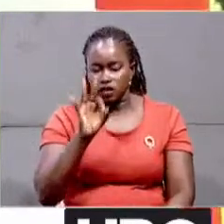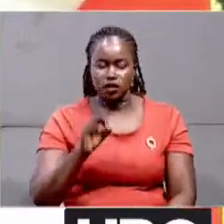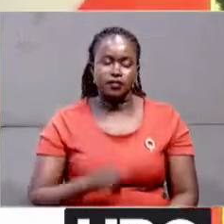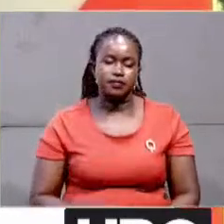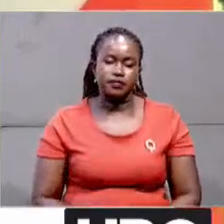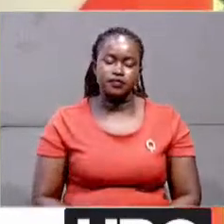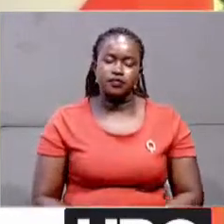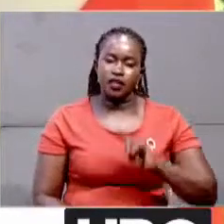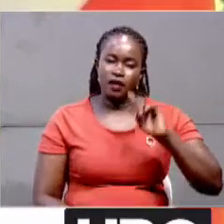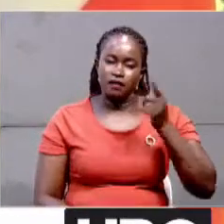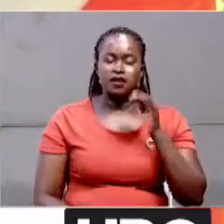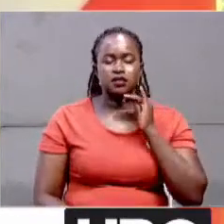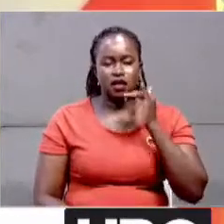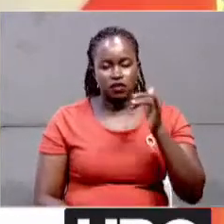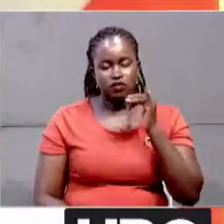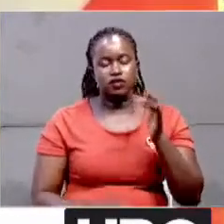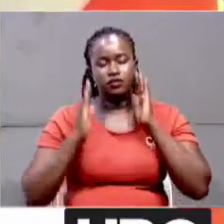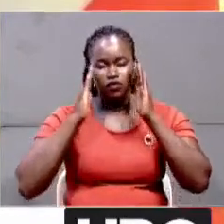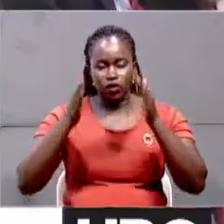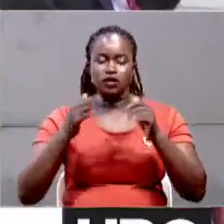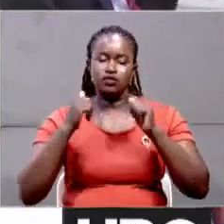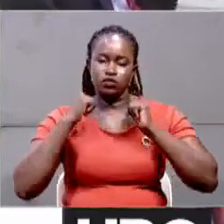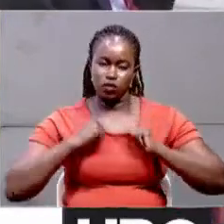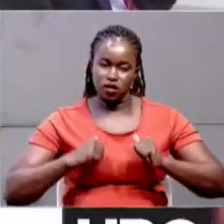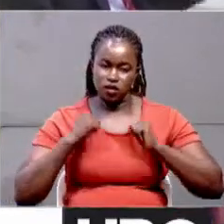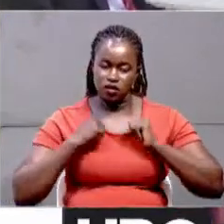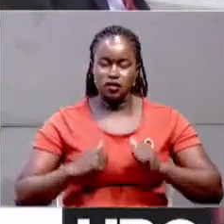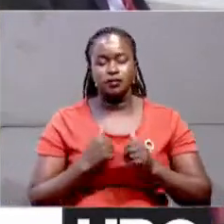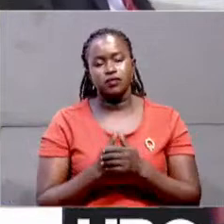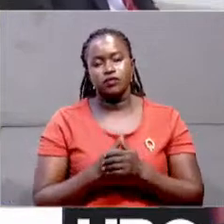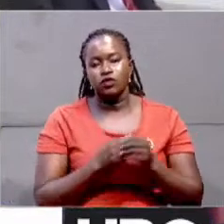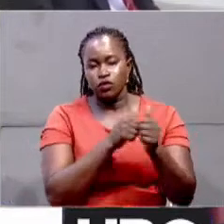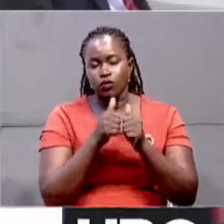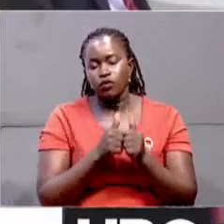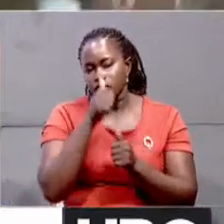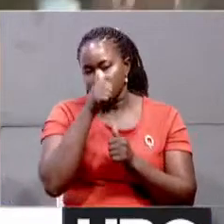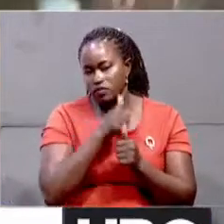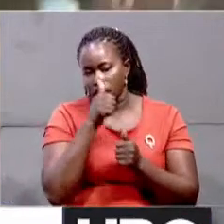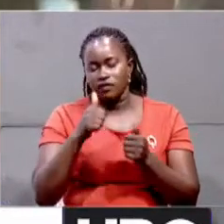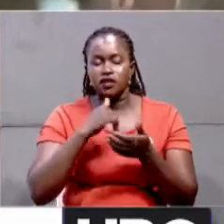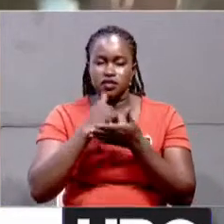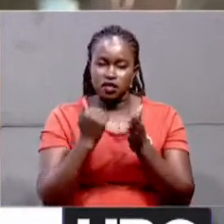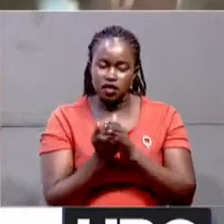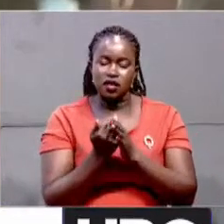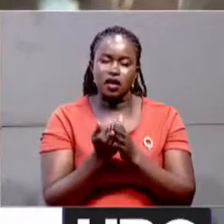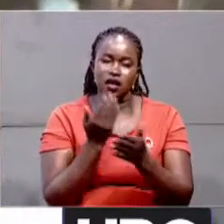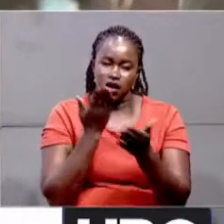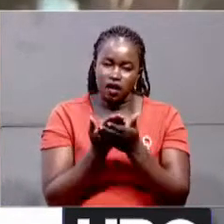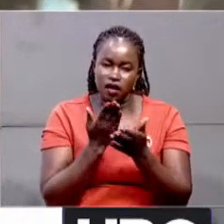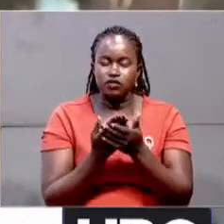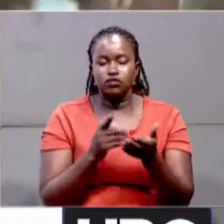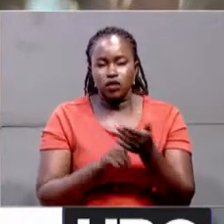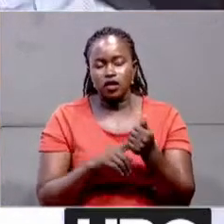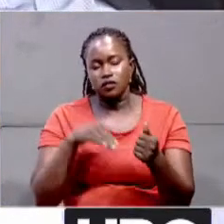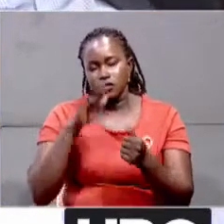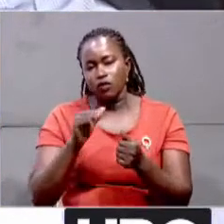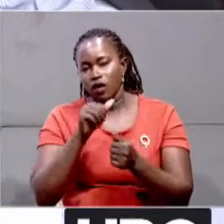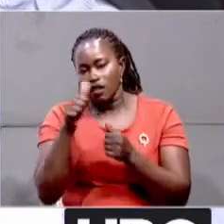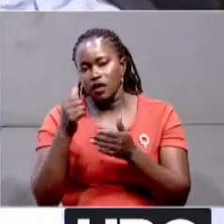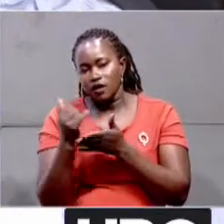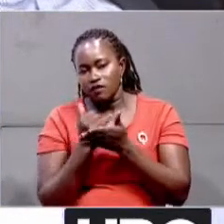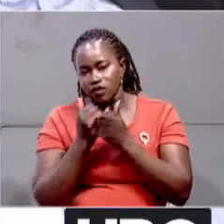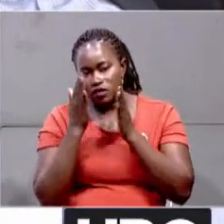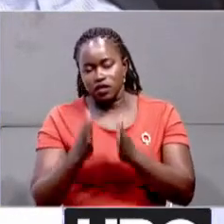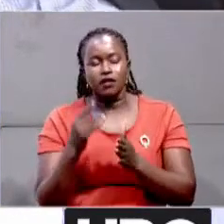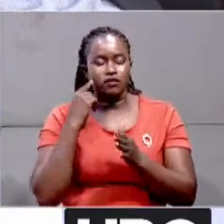2023. The first address focused on tourism, with the private sector asked to find more investors for